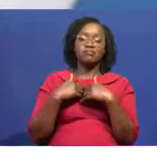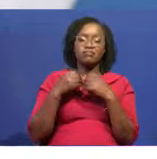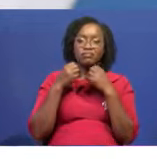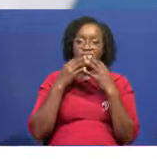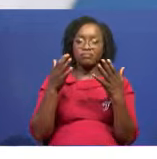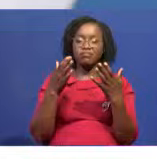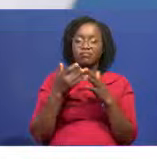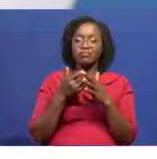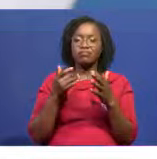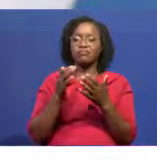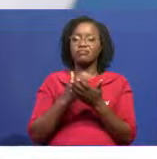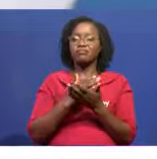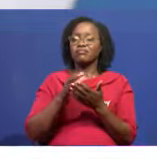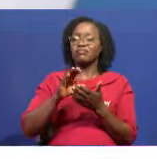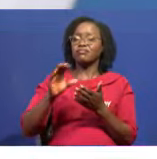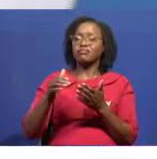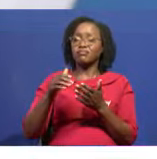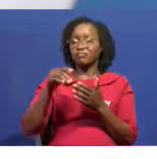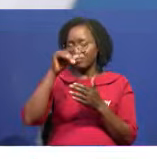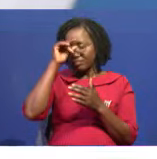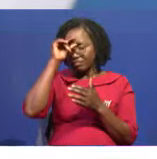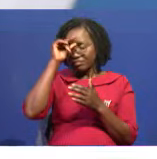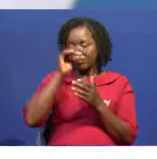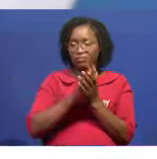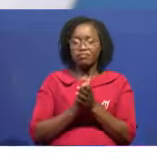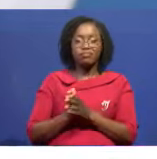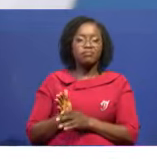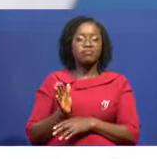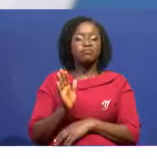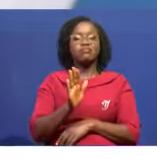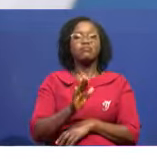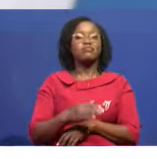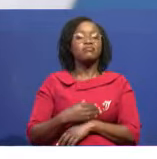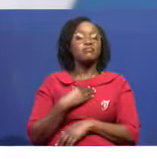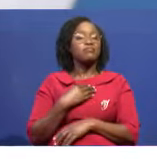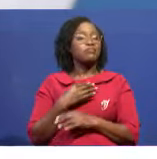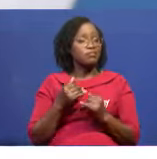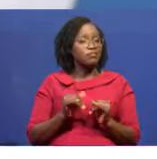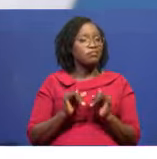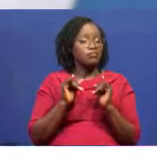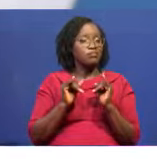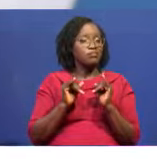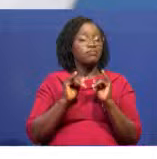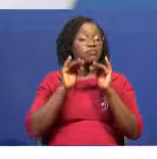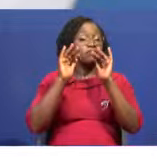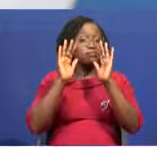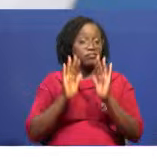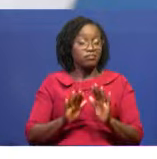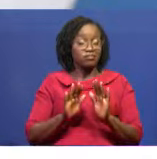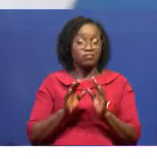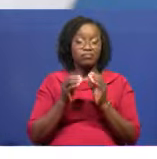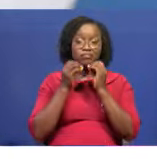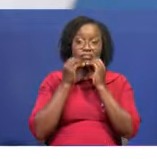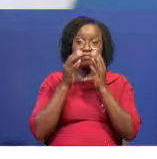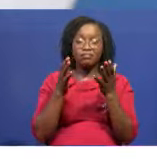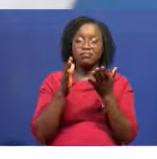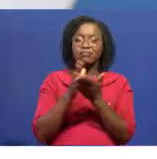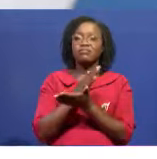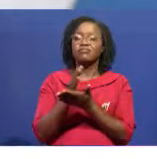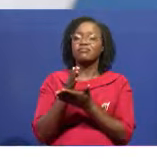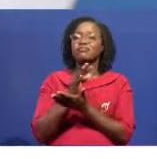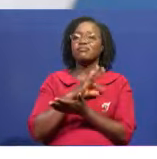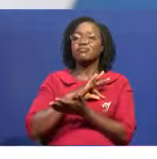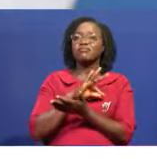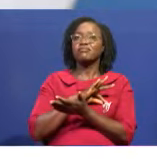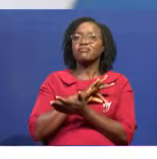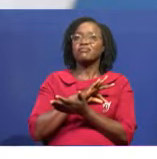information from some of the county governments. So when going back to visit them, we'll try to tell them the importance of releasing this information for the